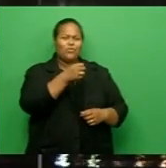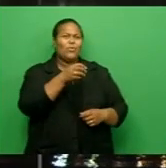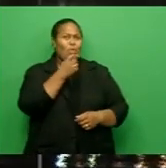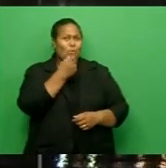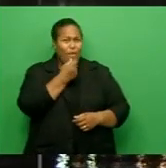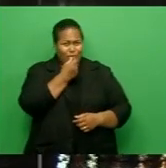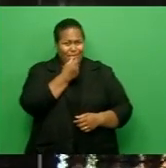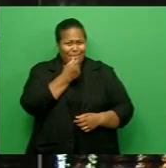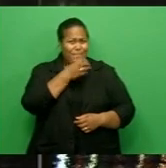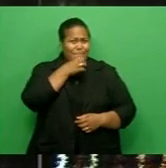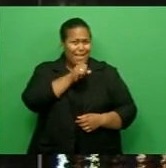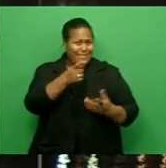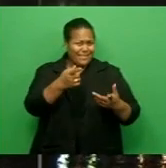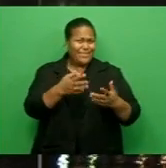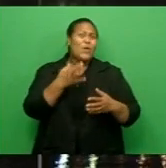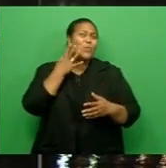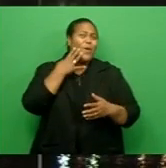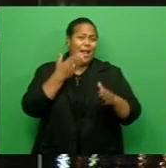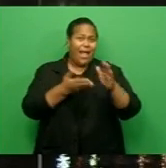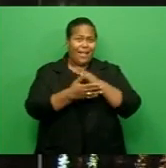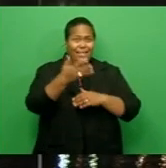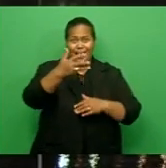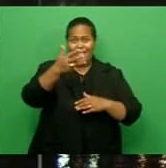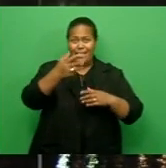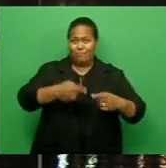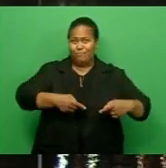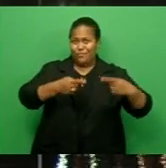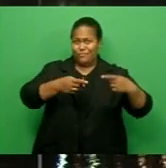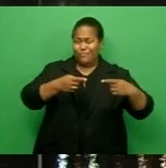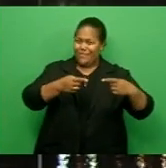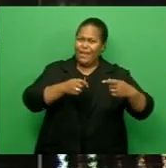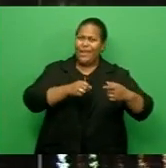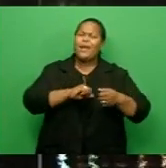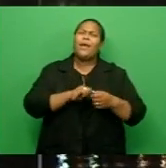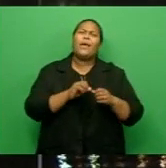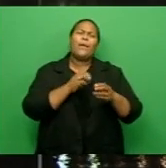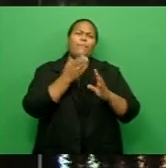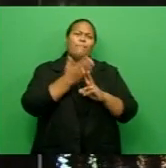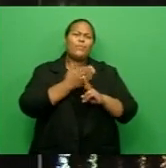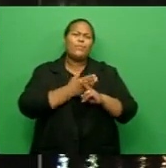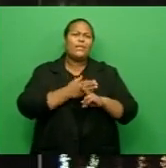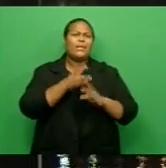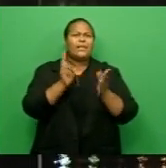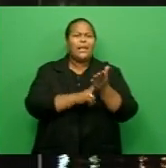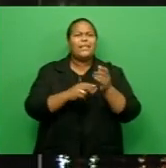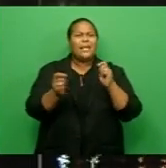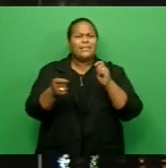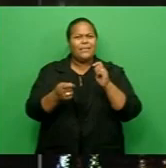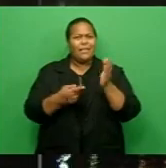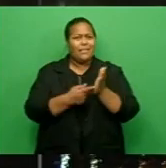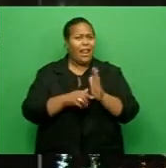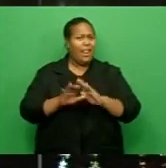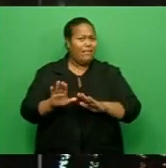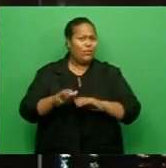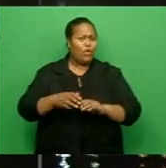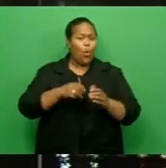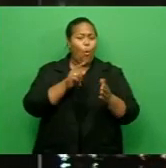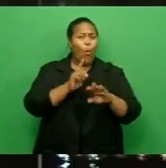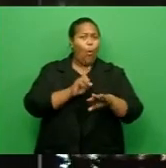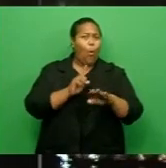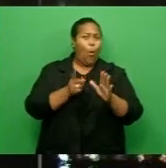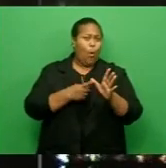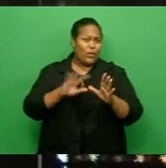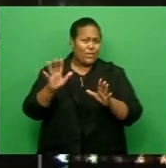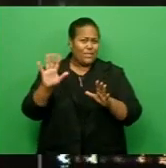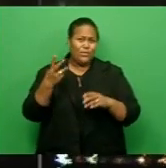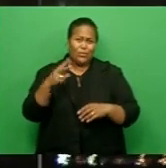Talimai Vavalangi during the under-19 match between Naita Siri and Tailevo on August 29th. He was also charged by police with 1 count